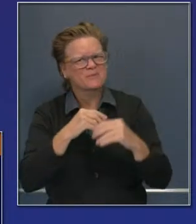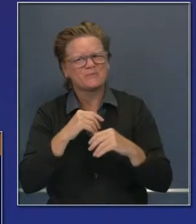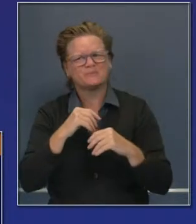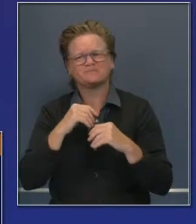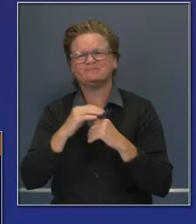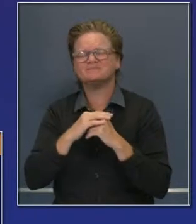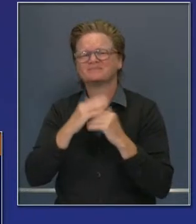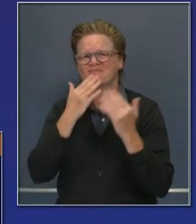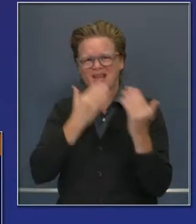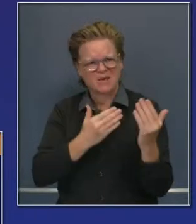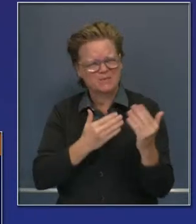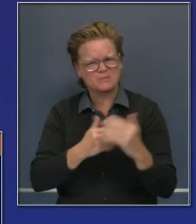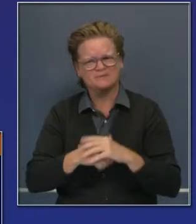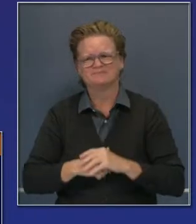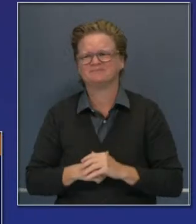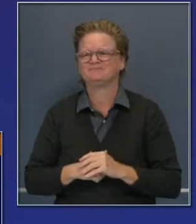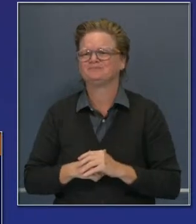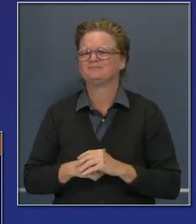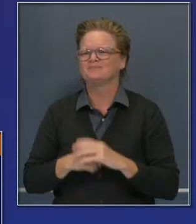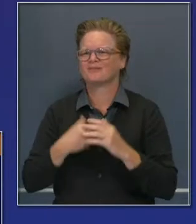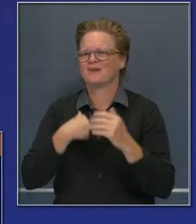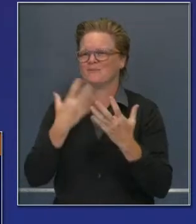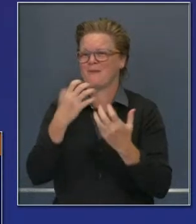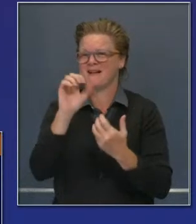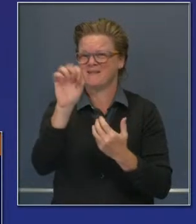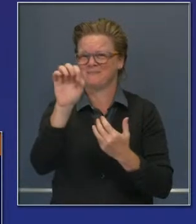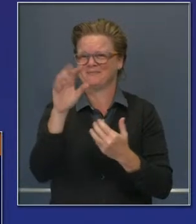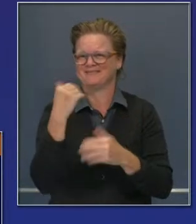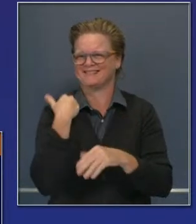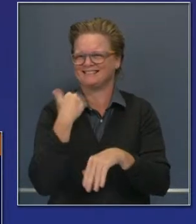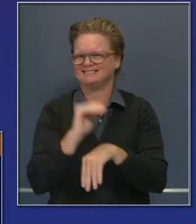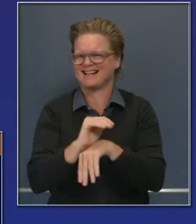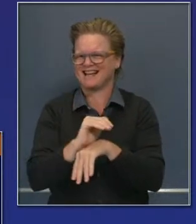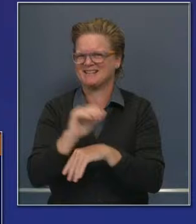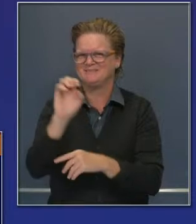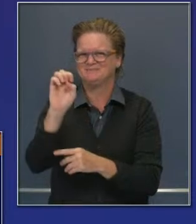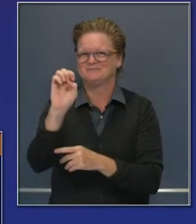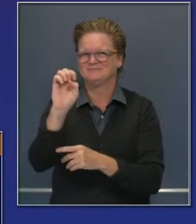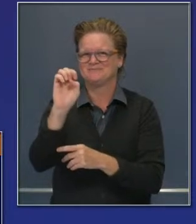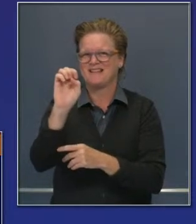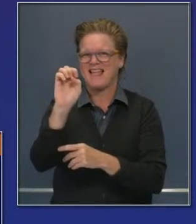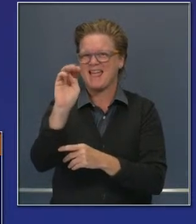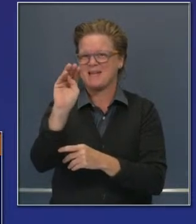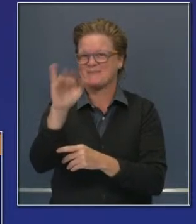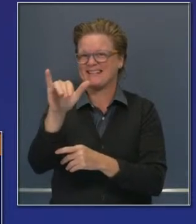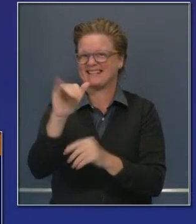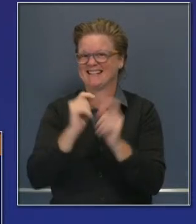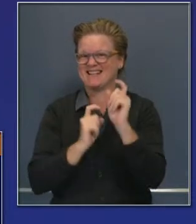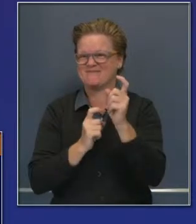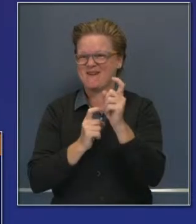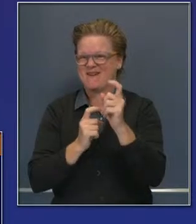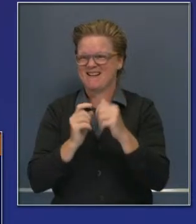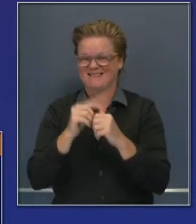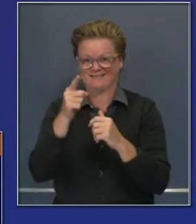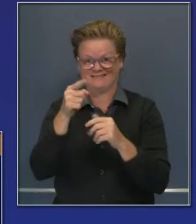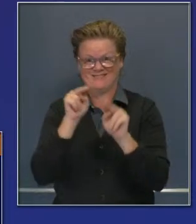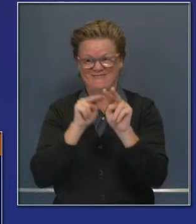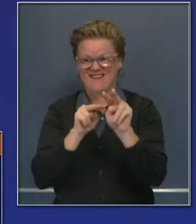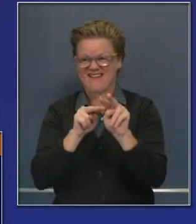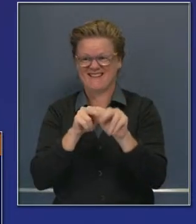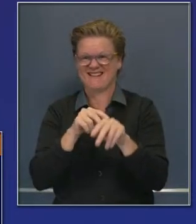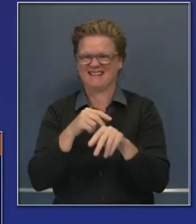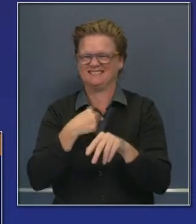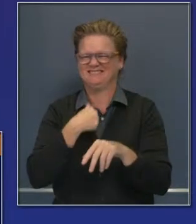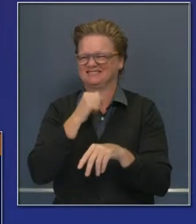last night on the Emmys. I was a little bit more focused on Oscar, and that is one of the